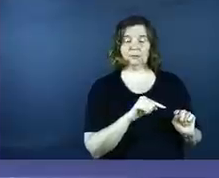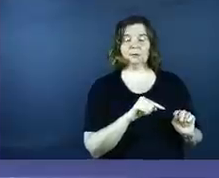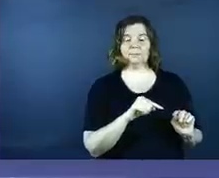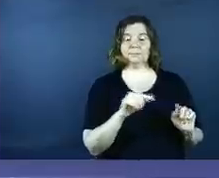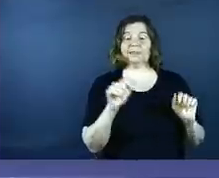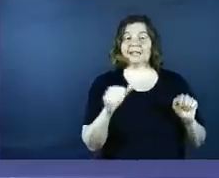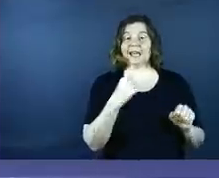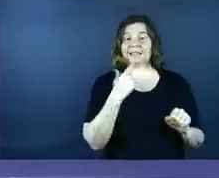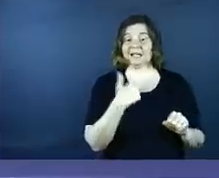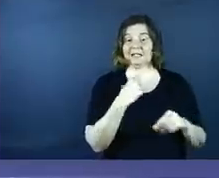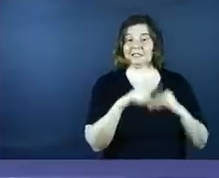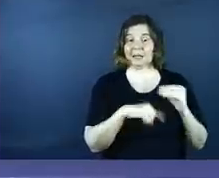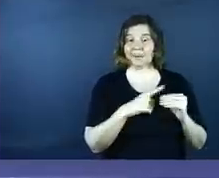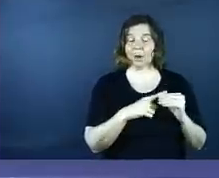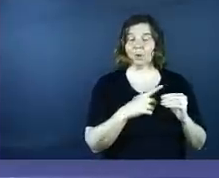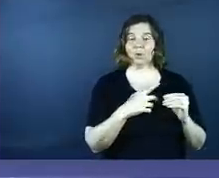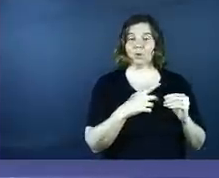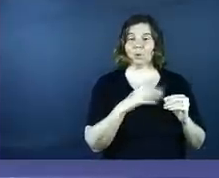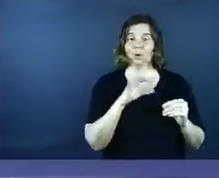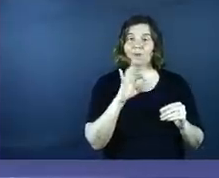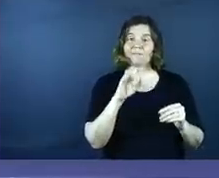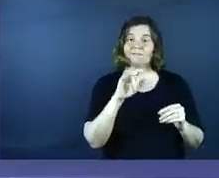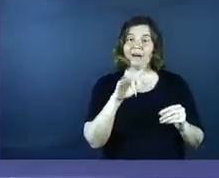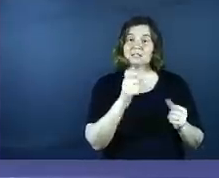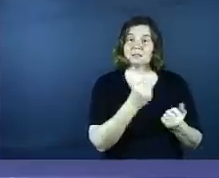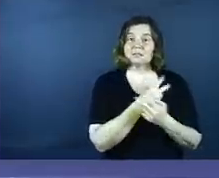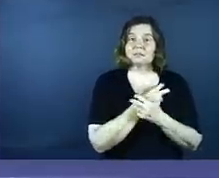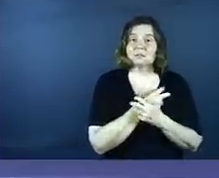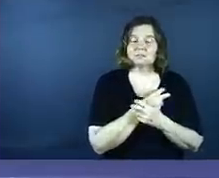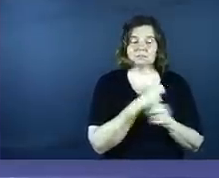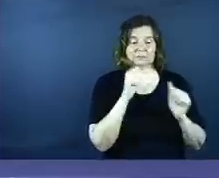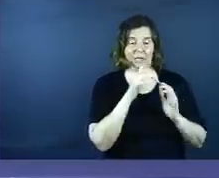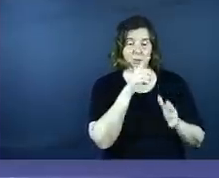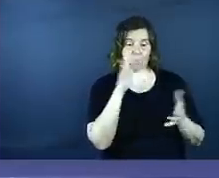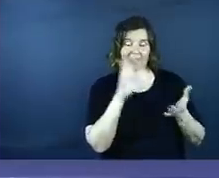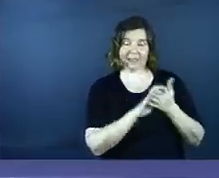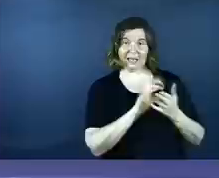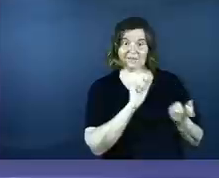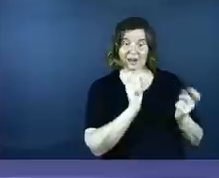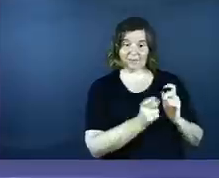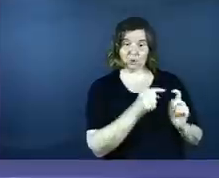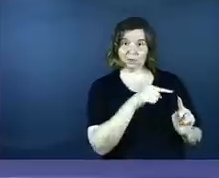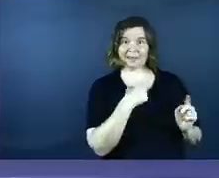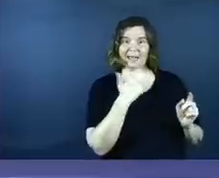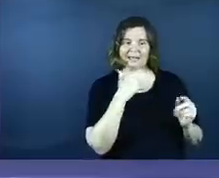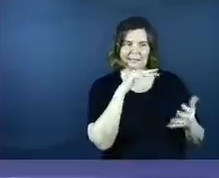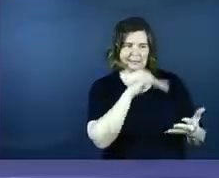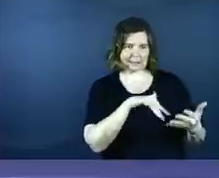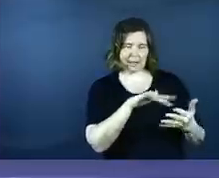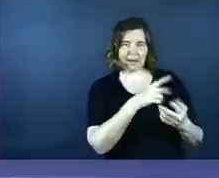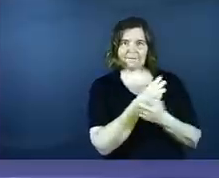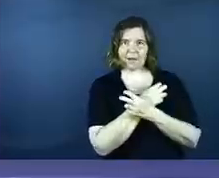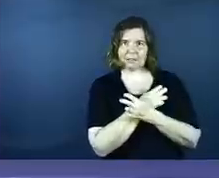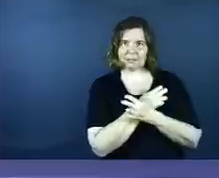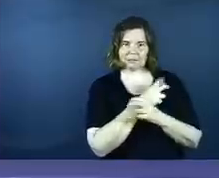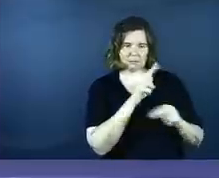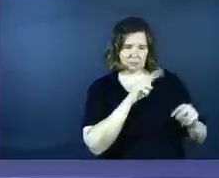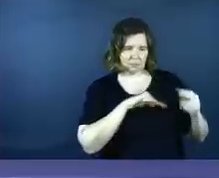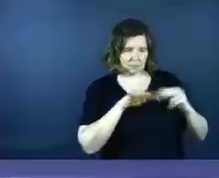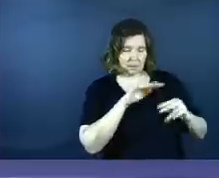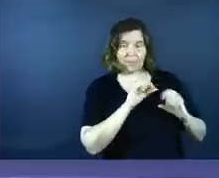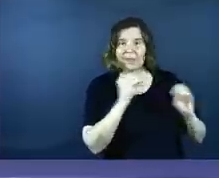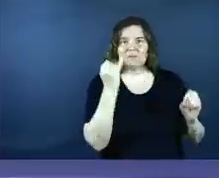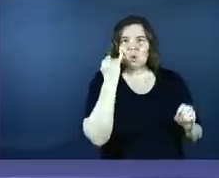Evolution can tell us about fossils. Scientists who believe in evolution, they can study fossils, but they have